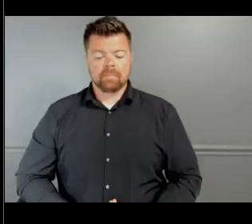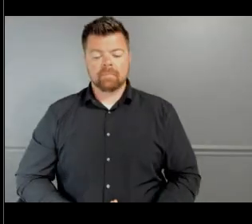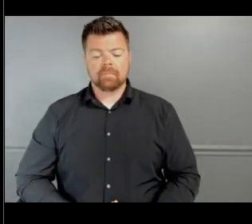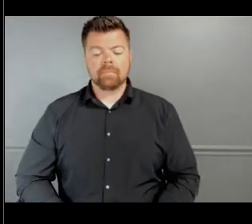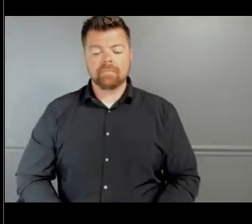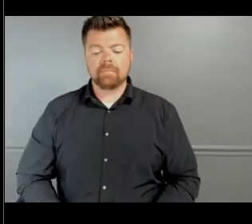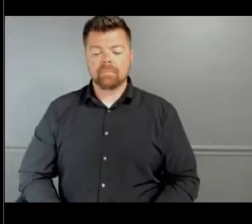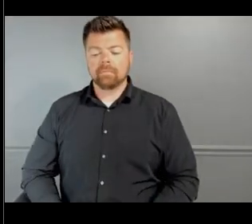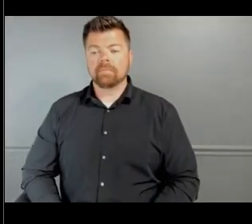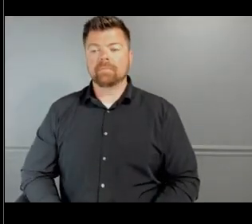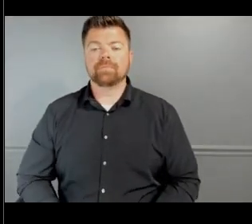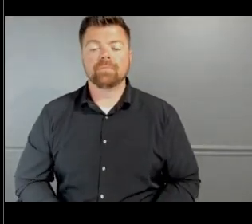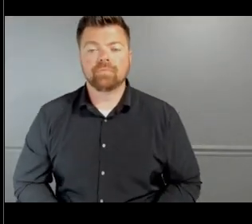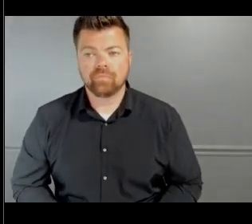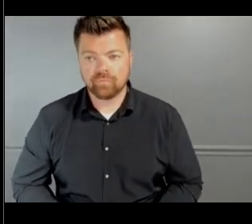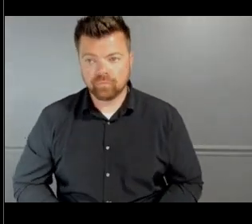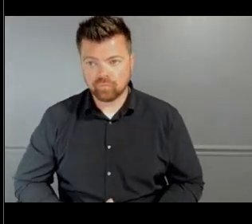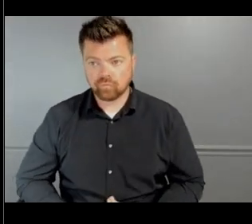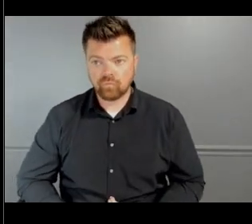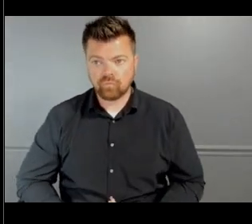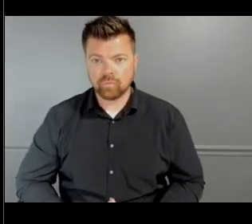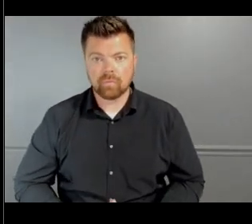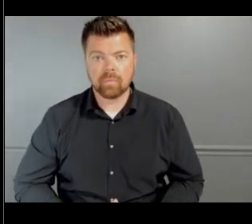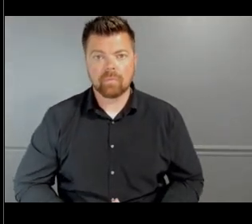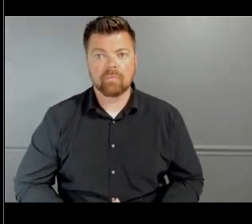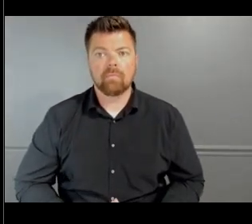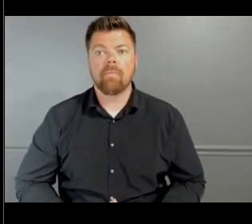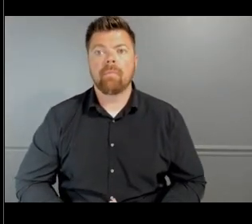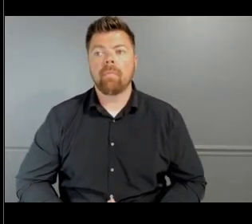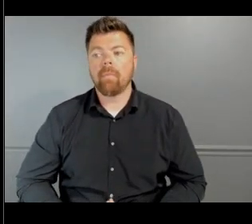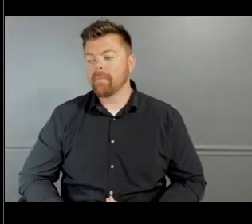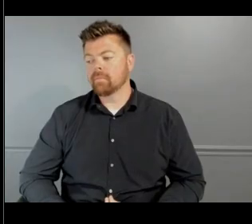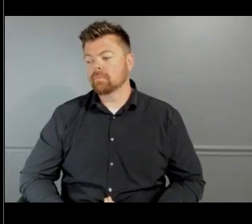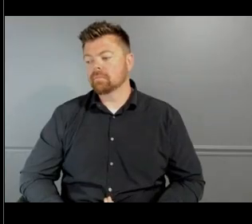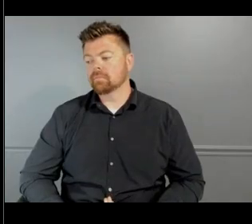All right, give a few more moments to get your answers in.